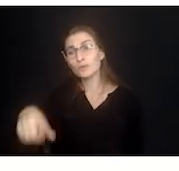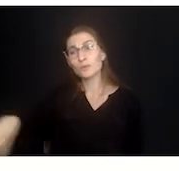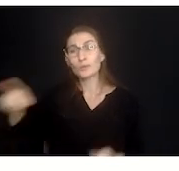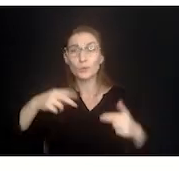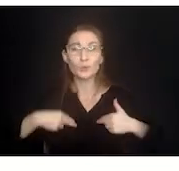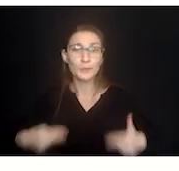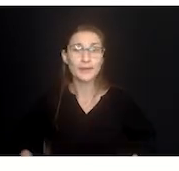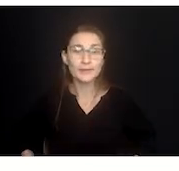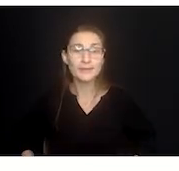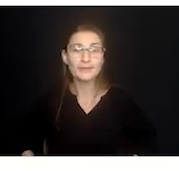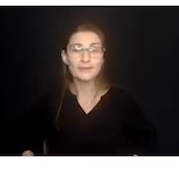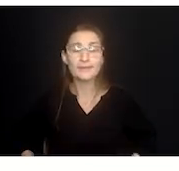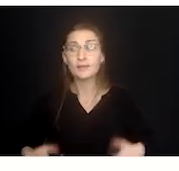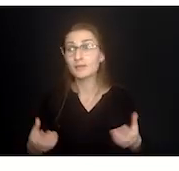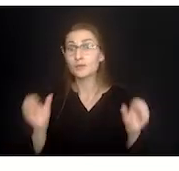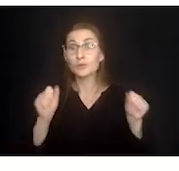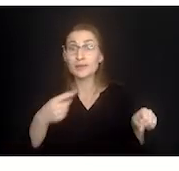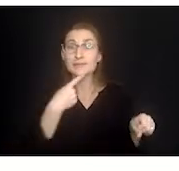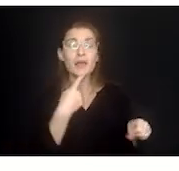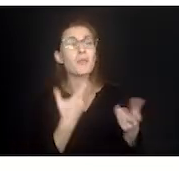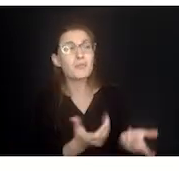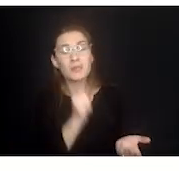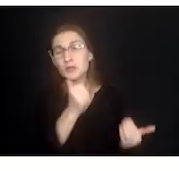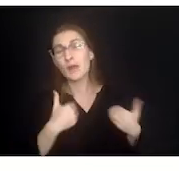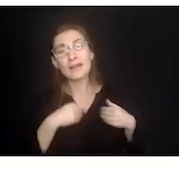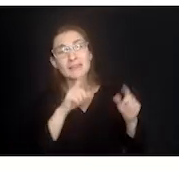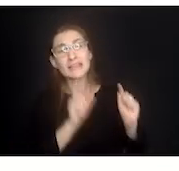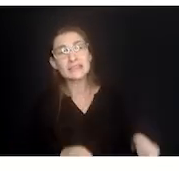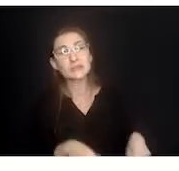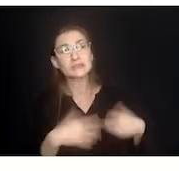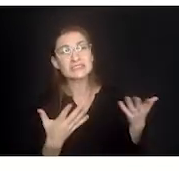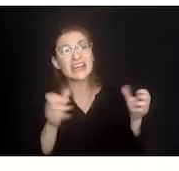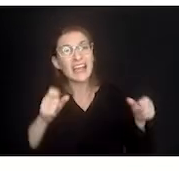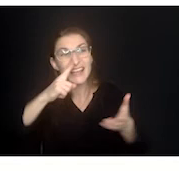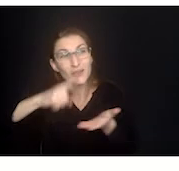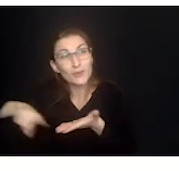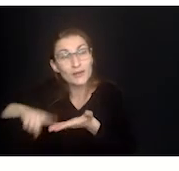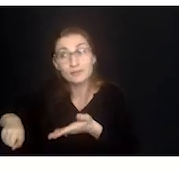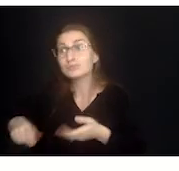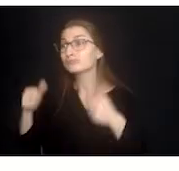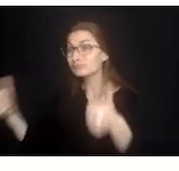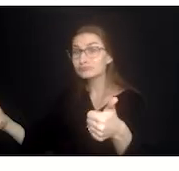We know that you're human too, and it's okay to say you look into something